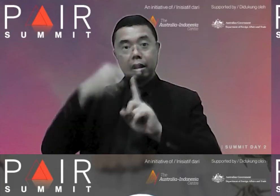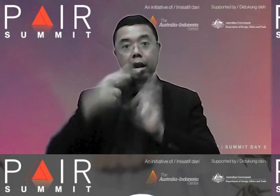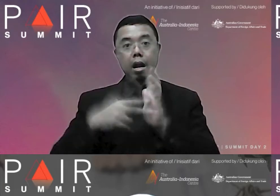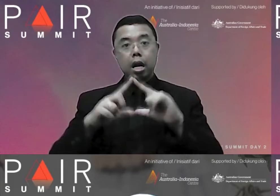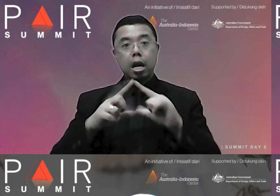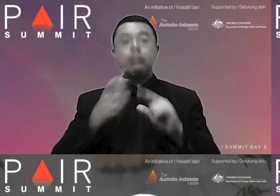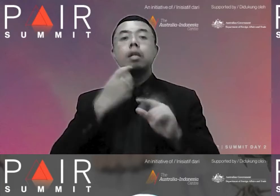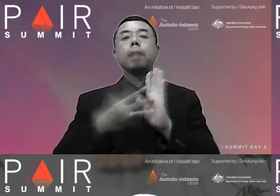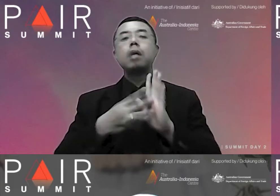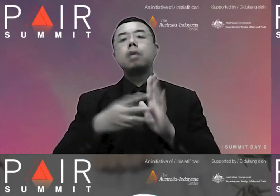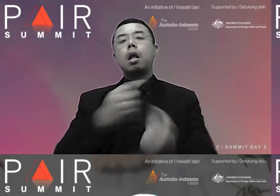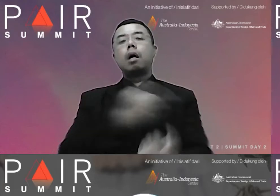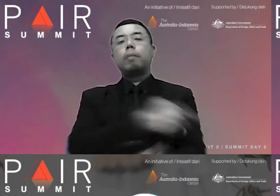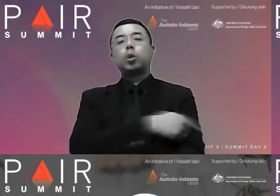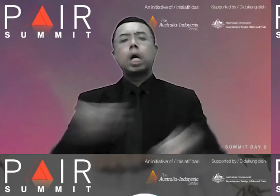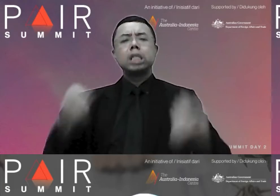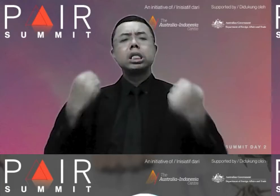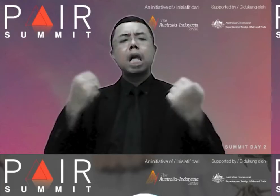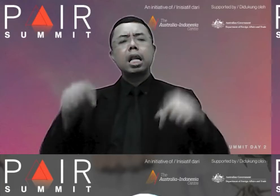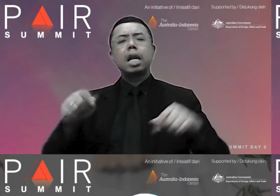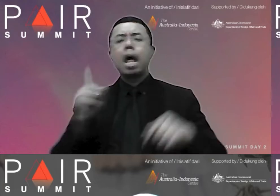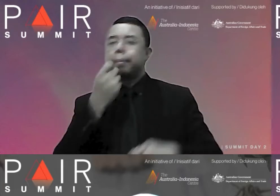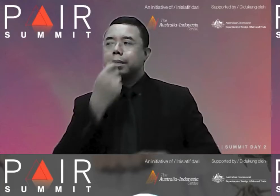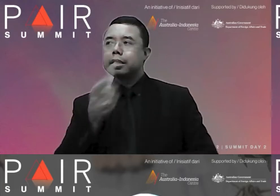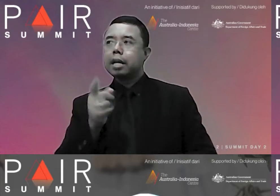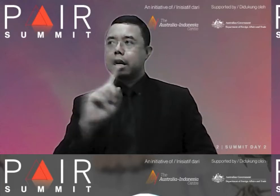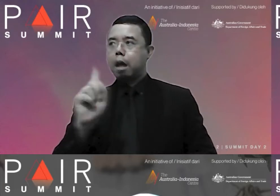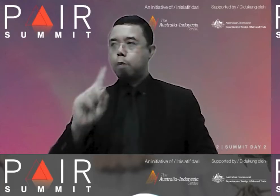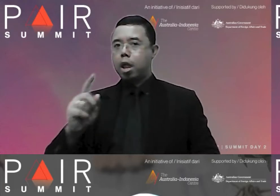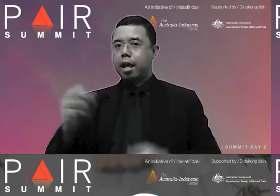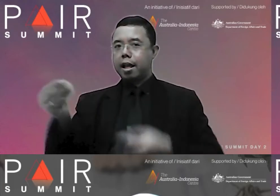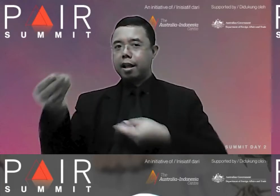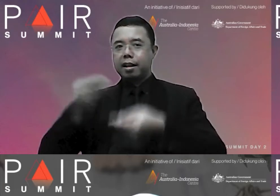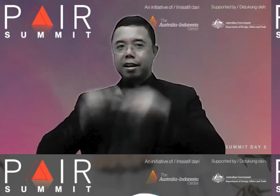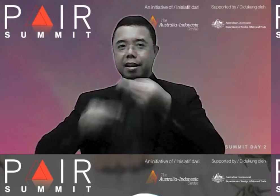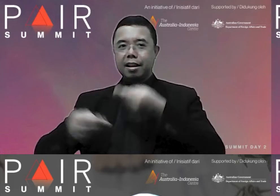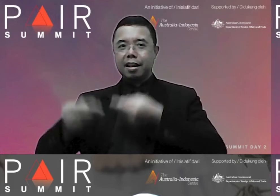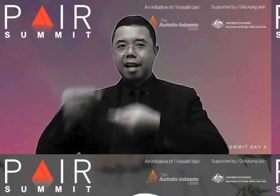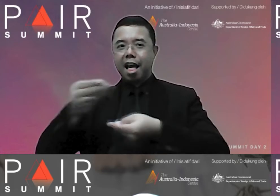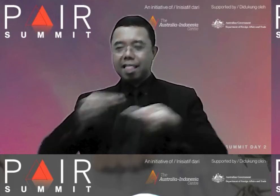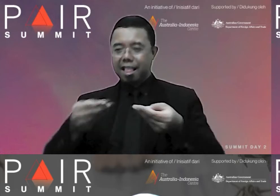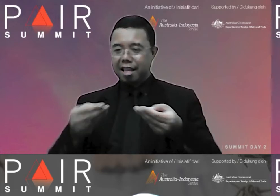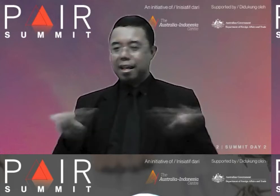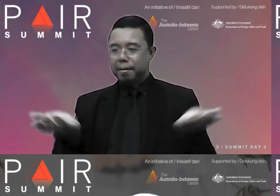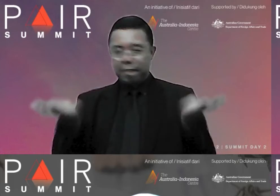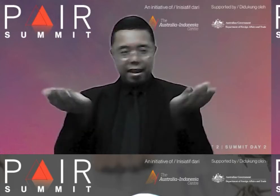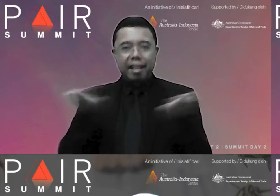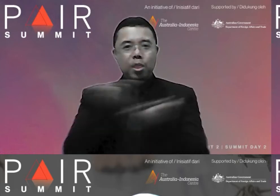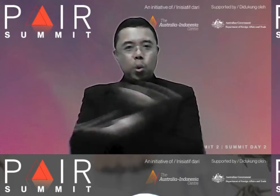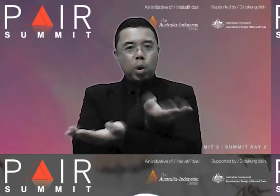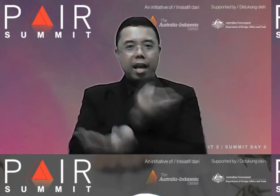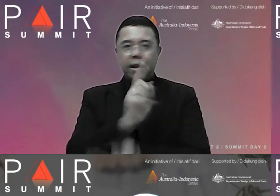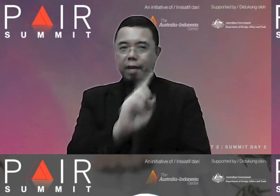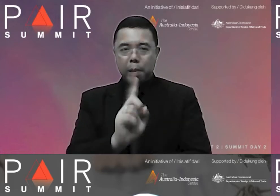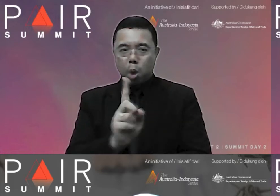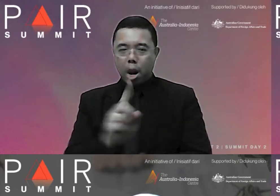don't share the same place to eat your food in a break. You know, be careful about which room you're going into, the